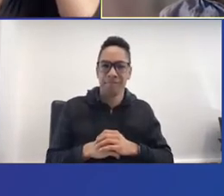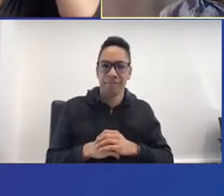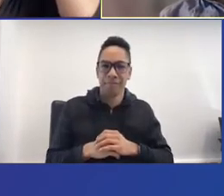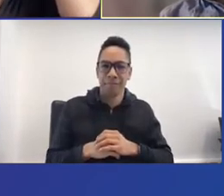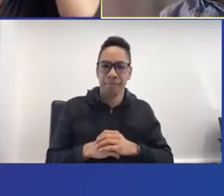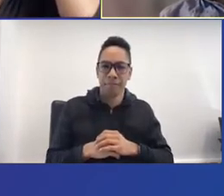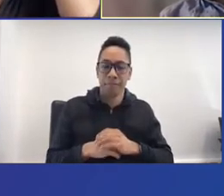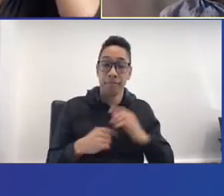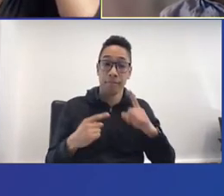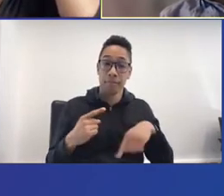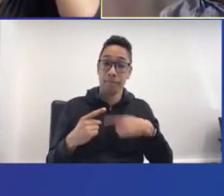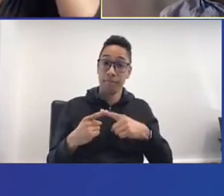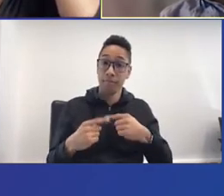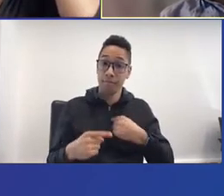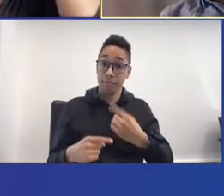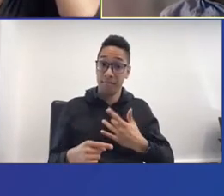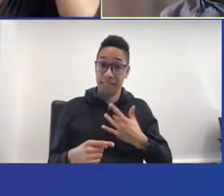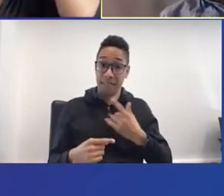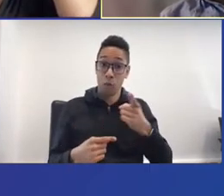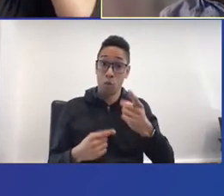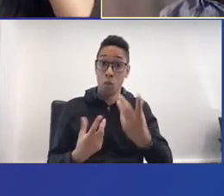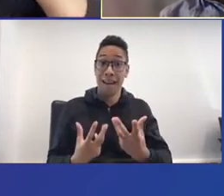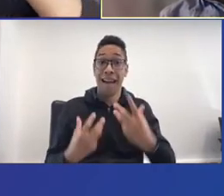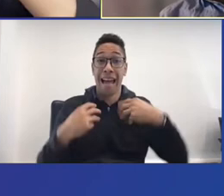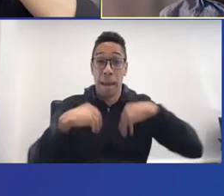when I feel like you're embodying,